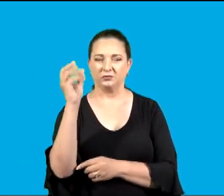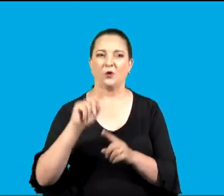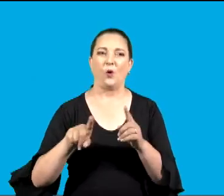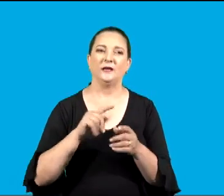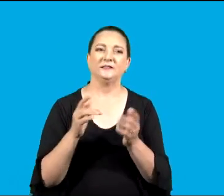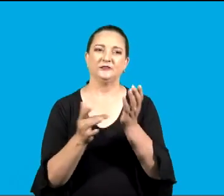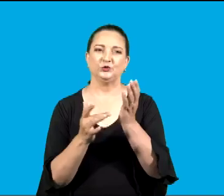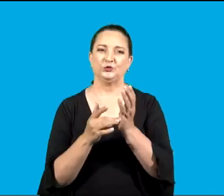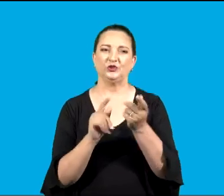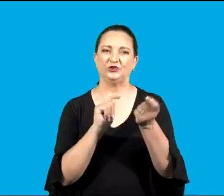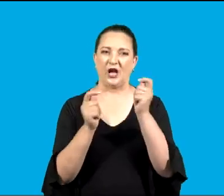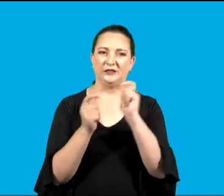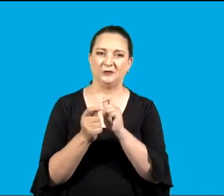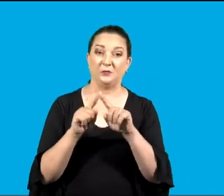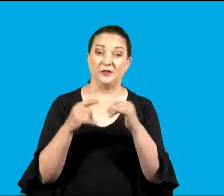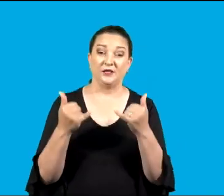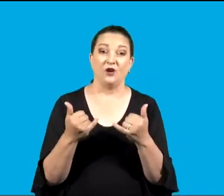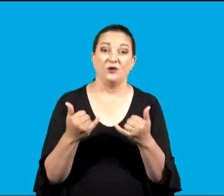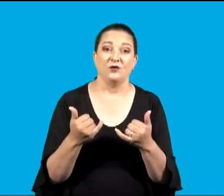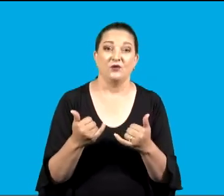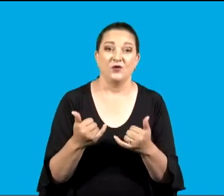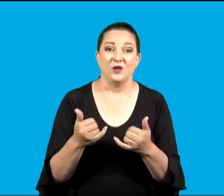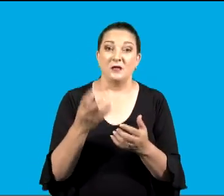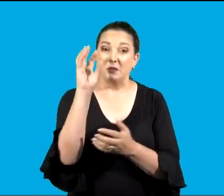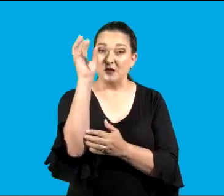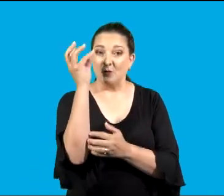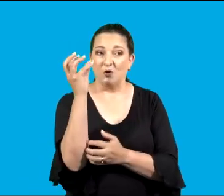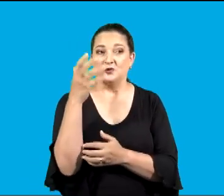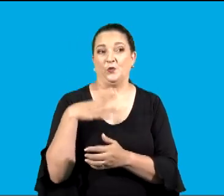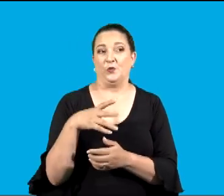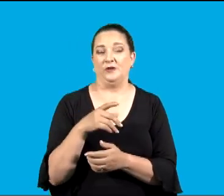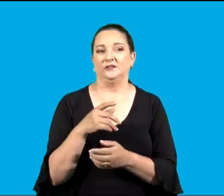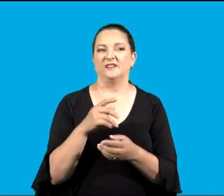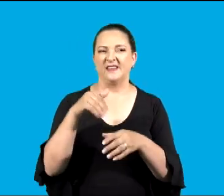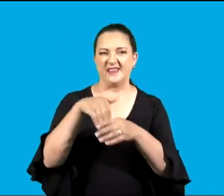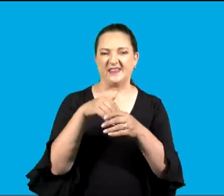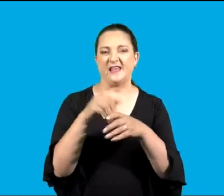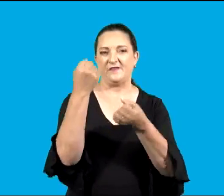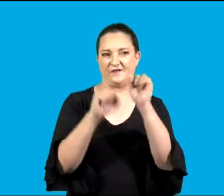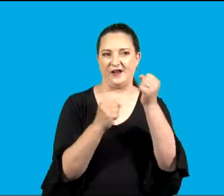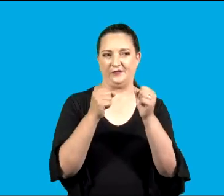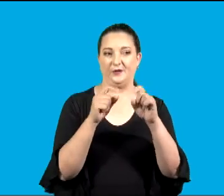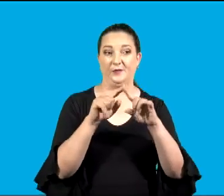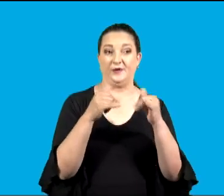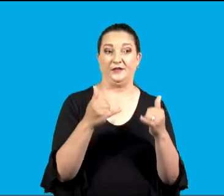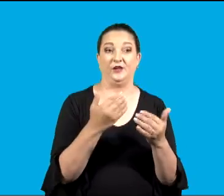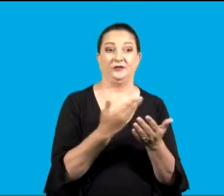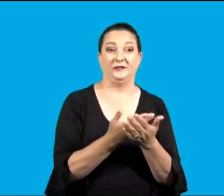up a new factory. Required. Do a calculation to confirm that the break-even point of